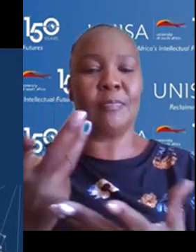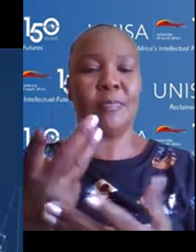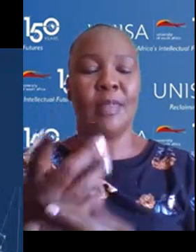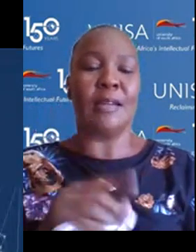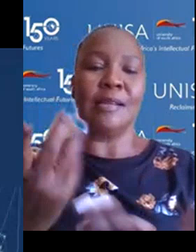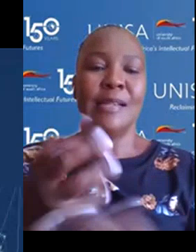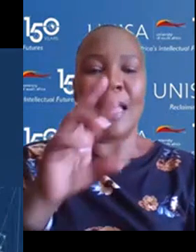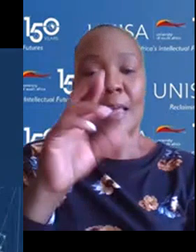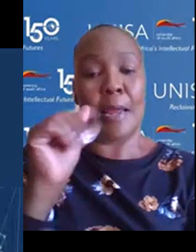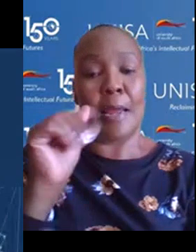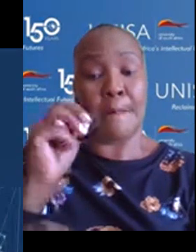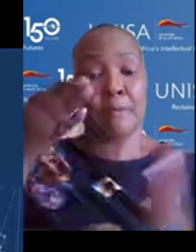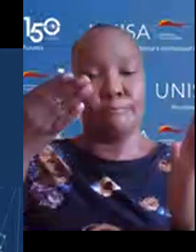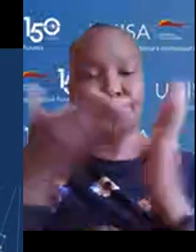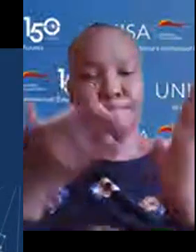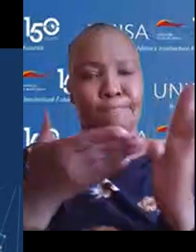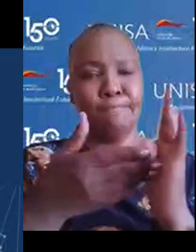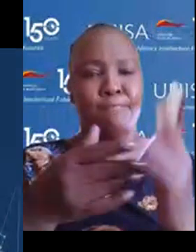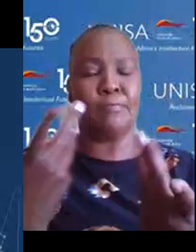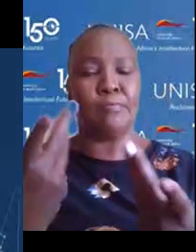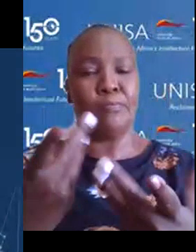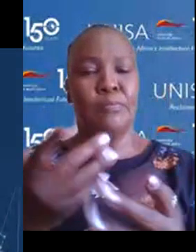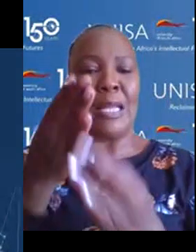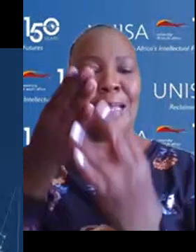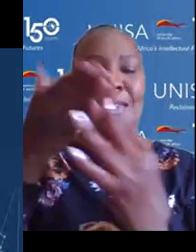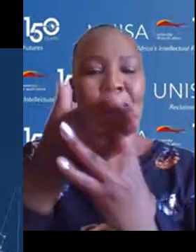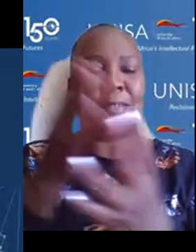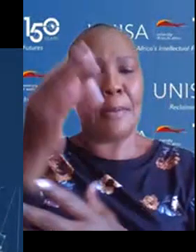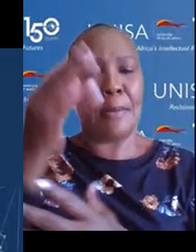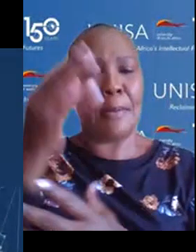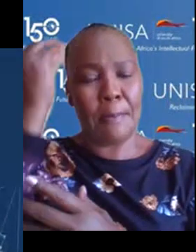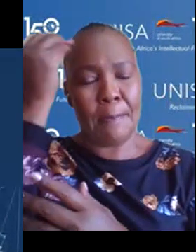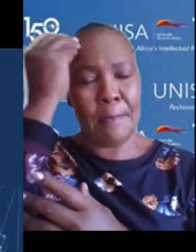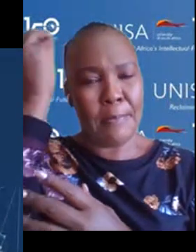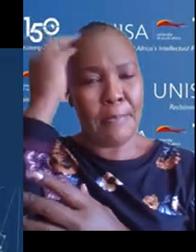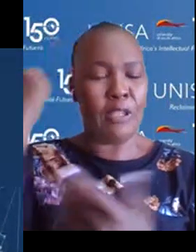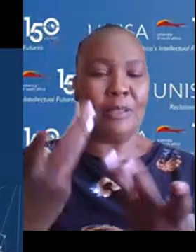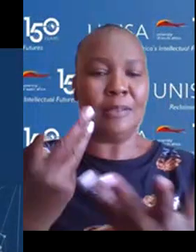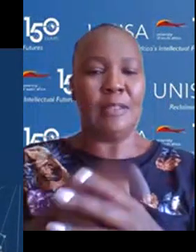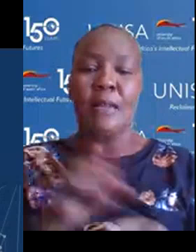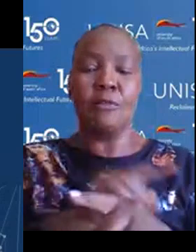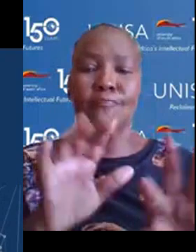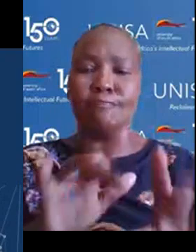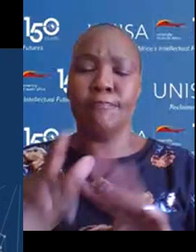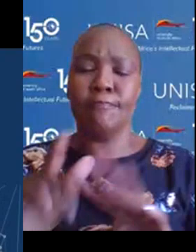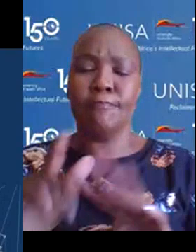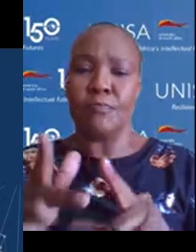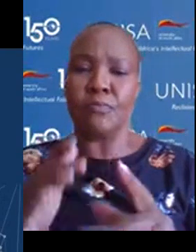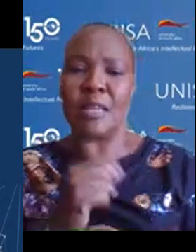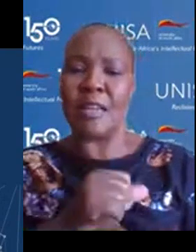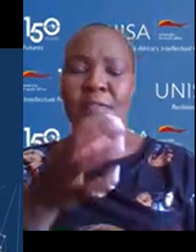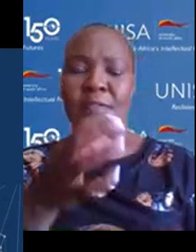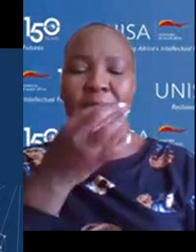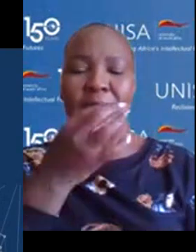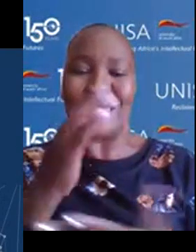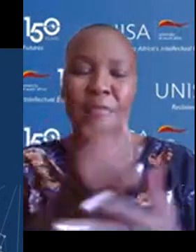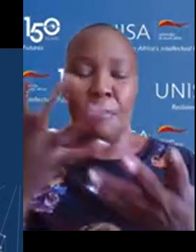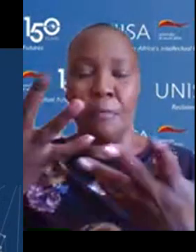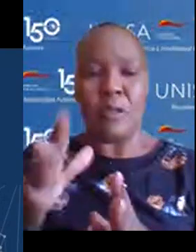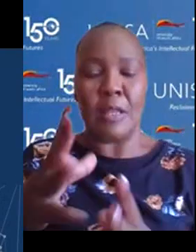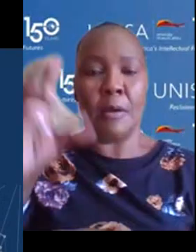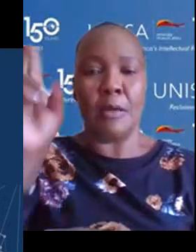is basically just your random access memory. It's temporary. So that's why if you're typing something and you haven't saved and the power goes